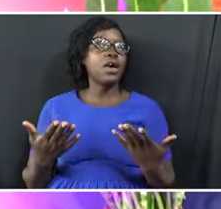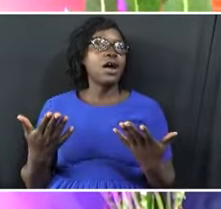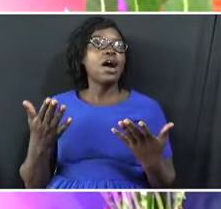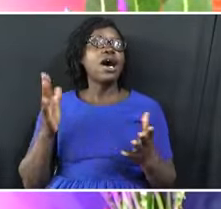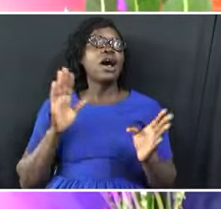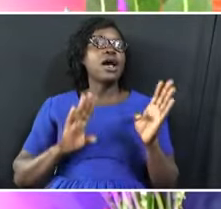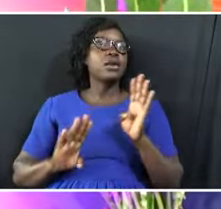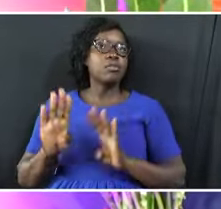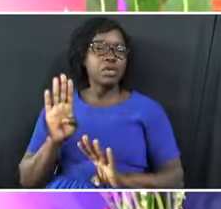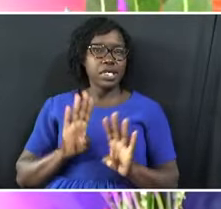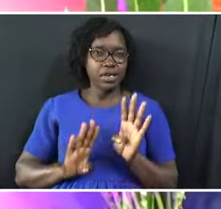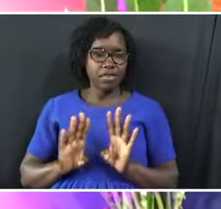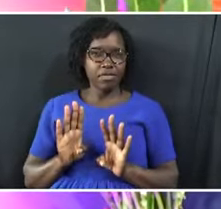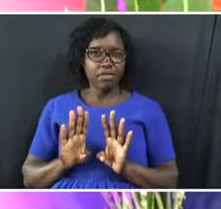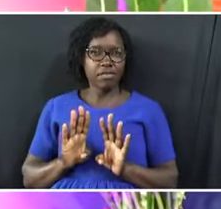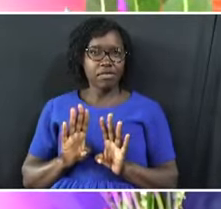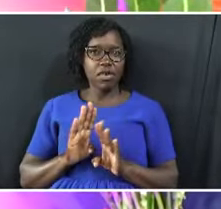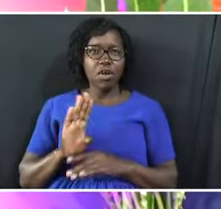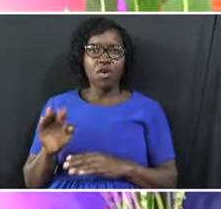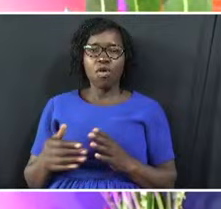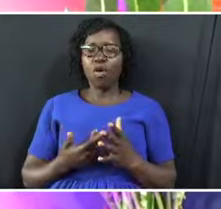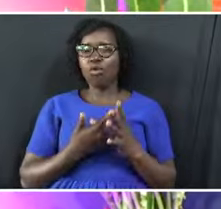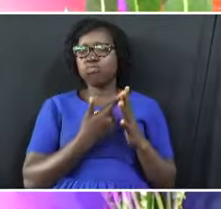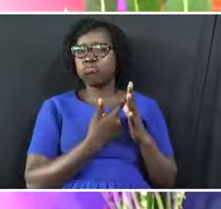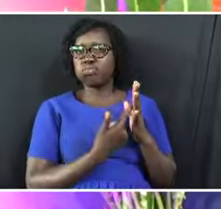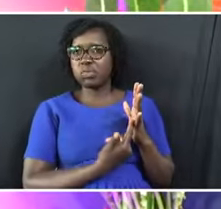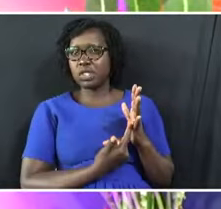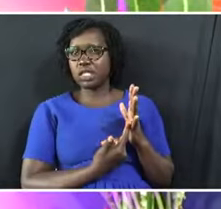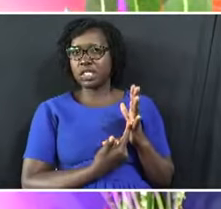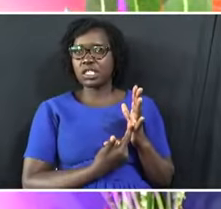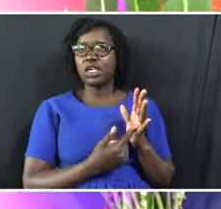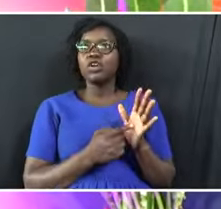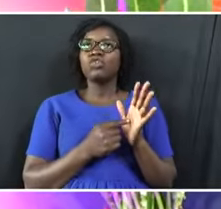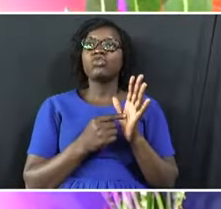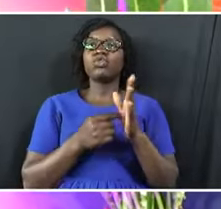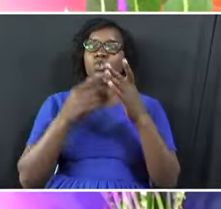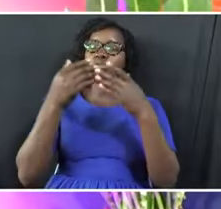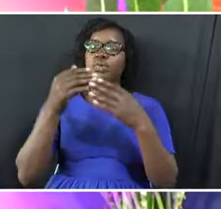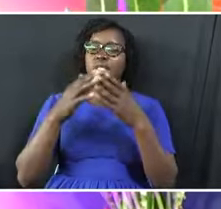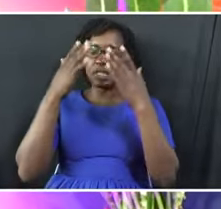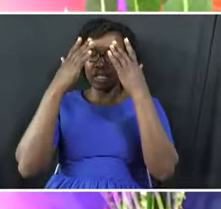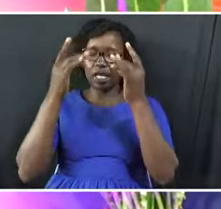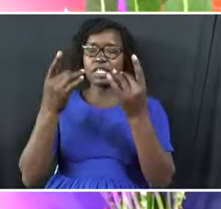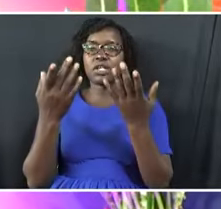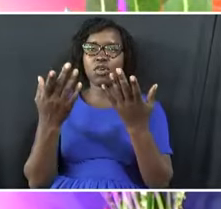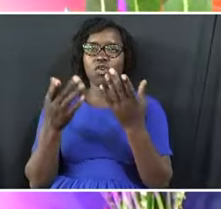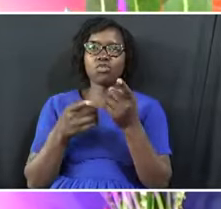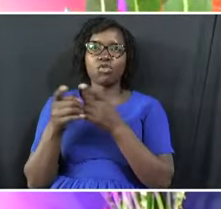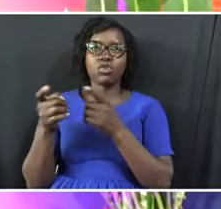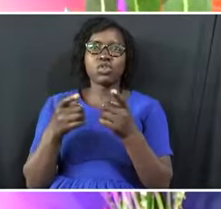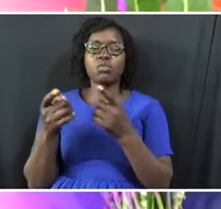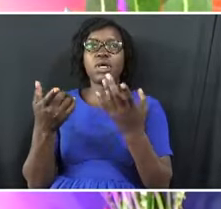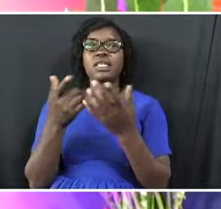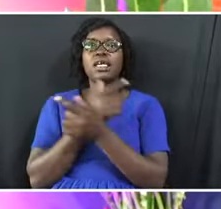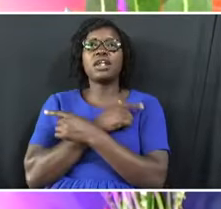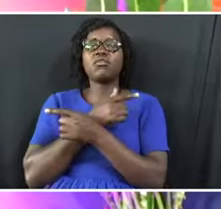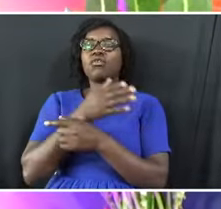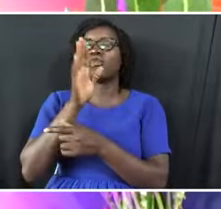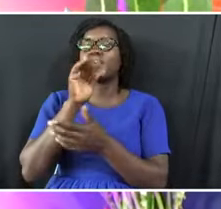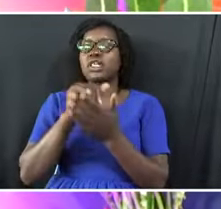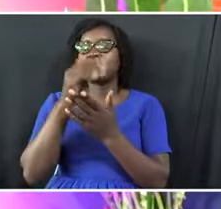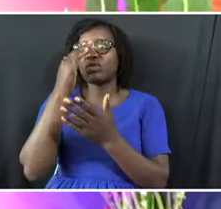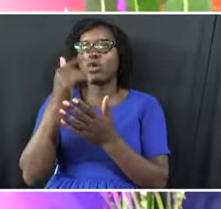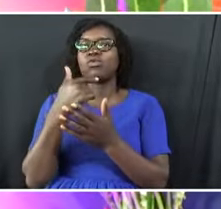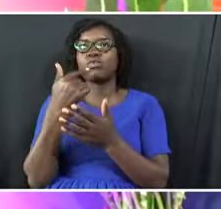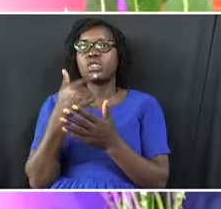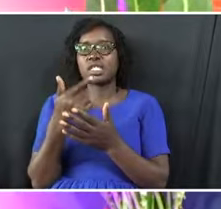behave. All those are supposed to be informed by the love of God. That is why we sang the song